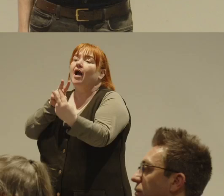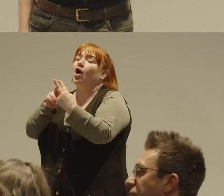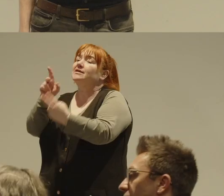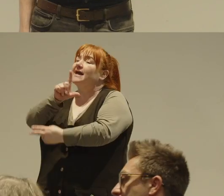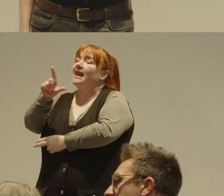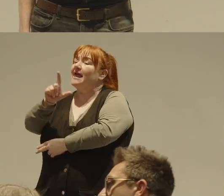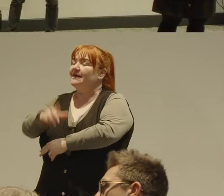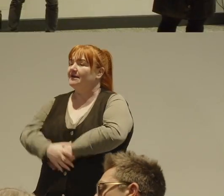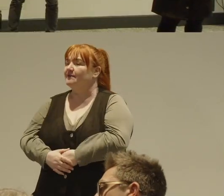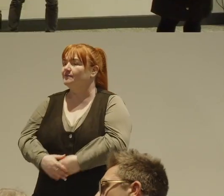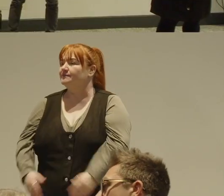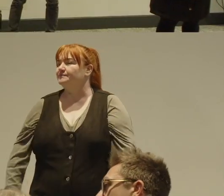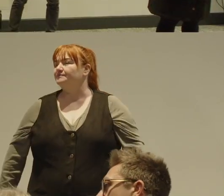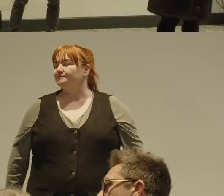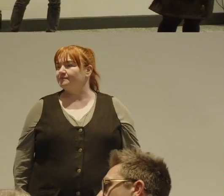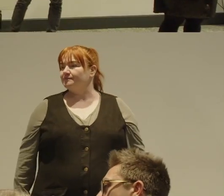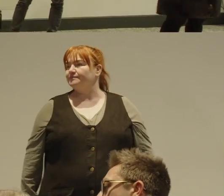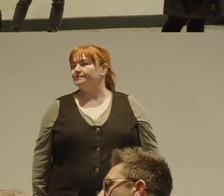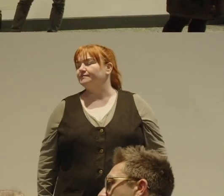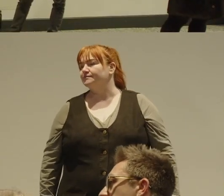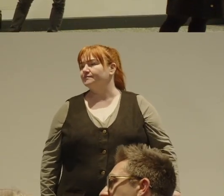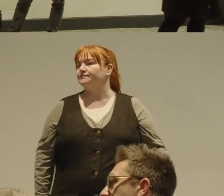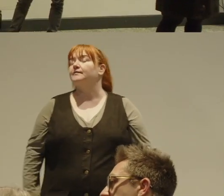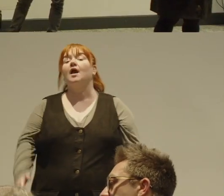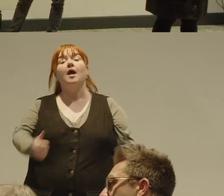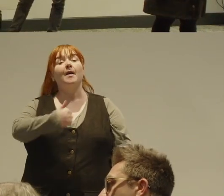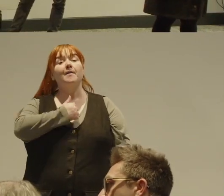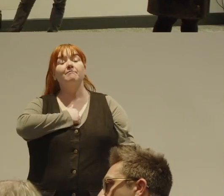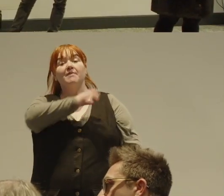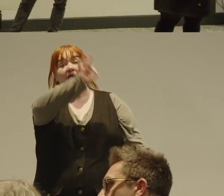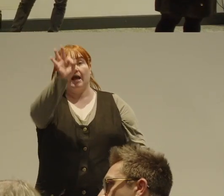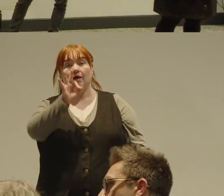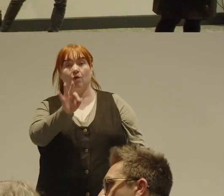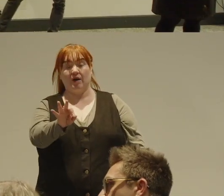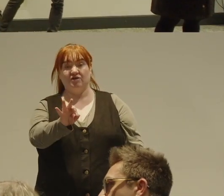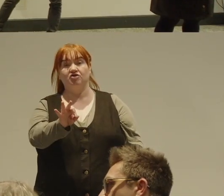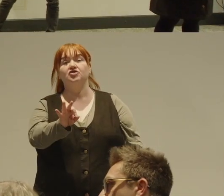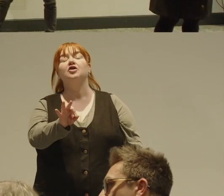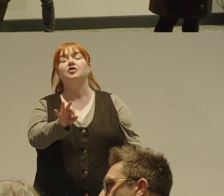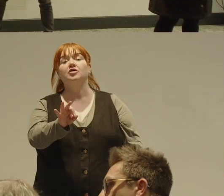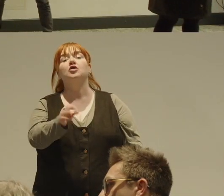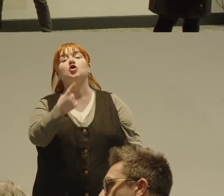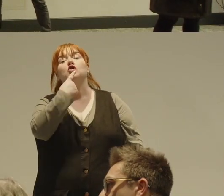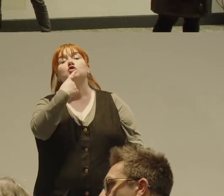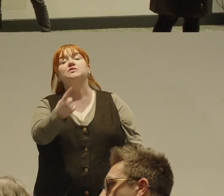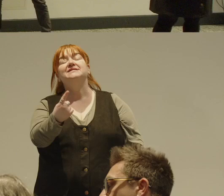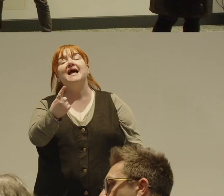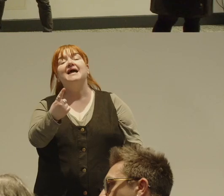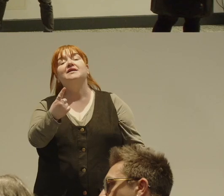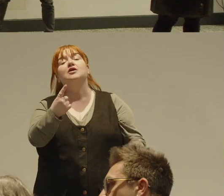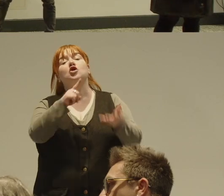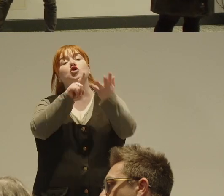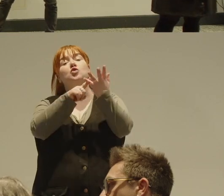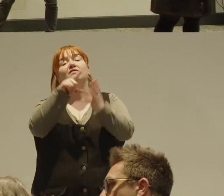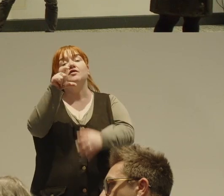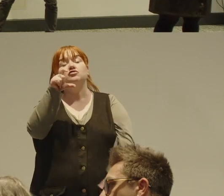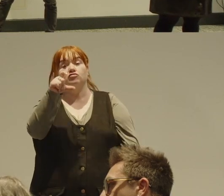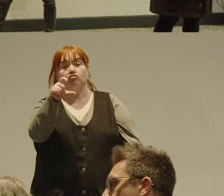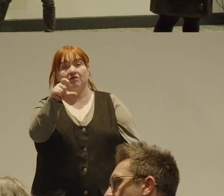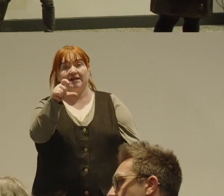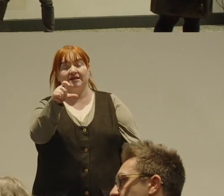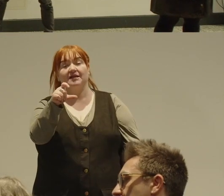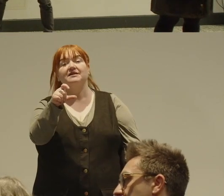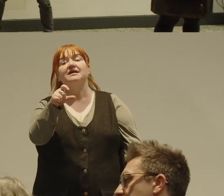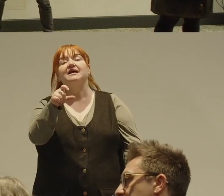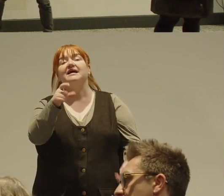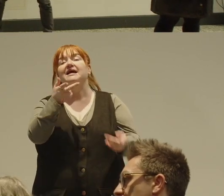There's a question at the front here. So my question is, you said that with universal credit, if you receive a